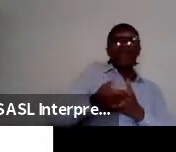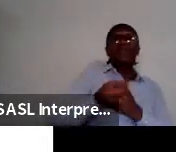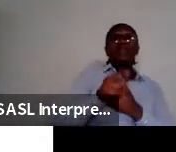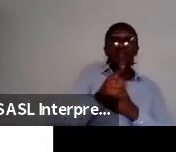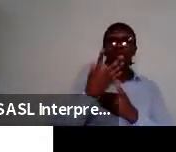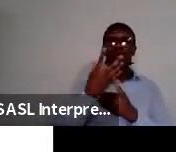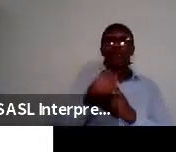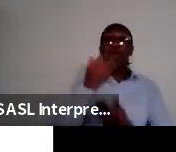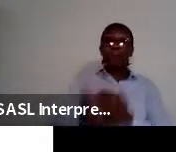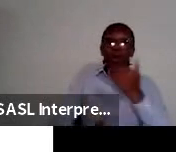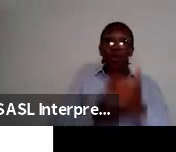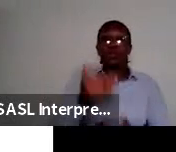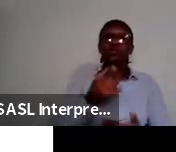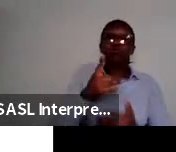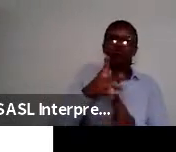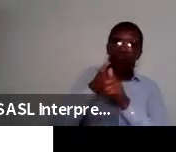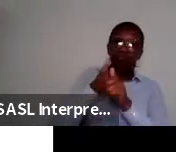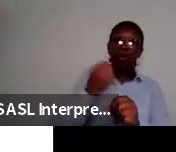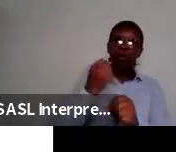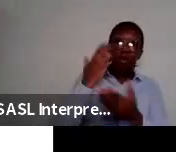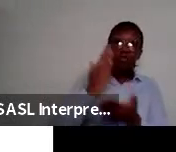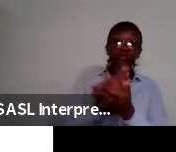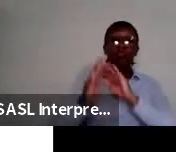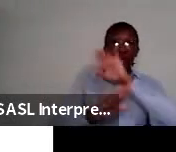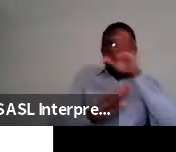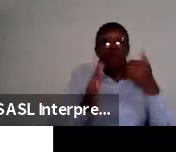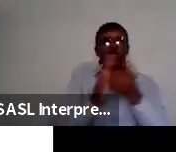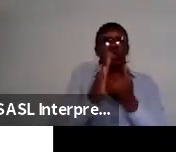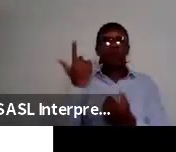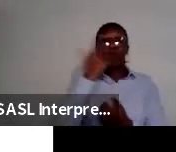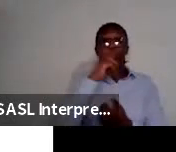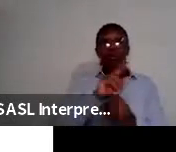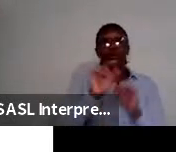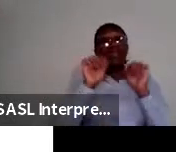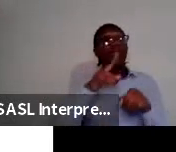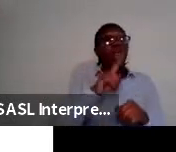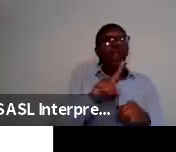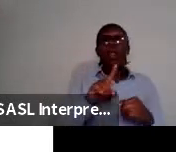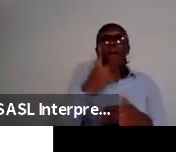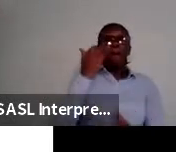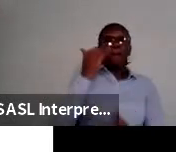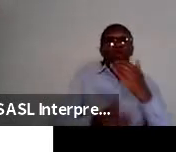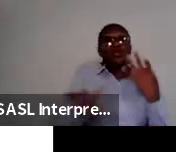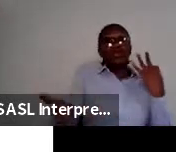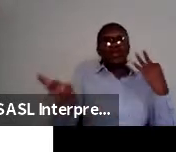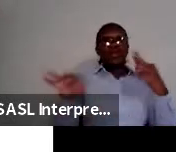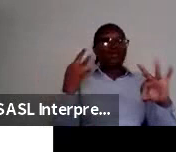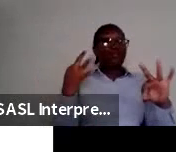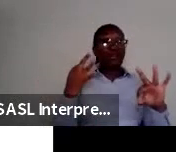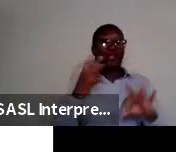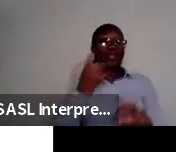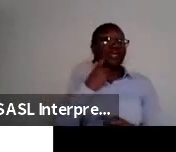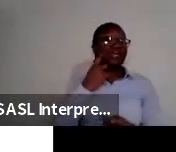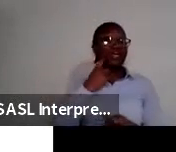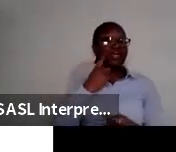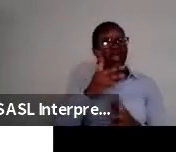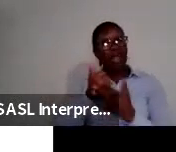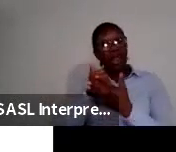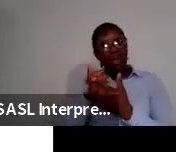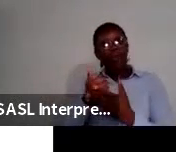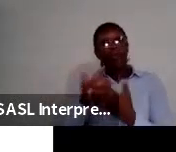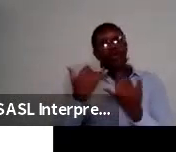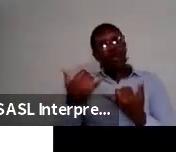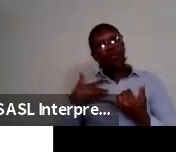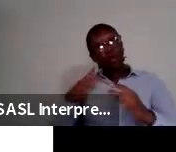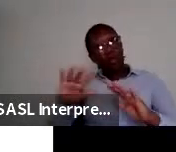through to ensure that that is happening. It is a very easy process that will help a lot of us. And I'm inviting all the